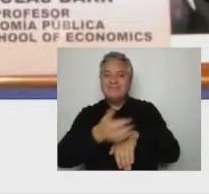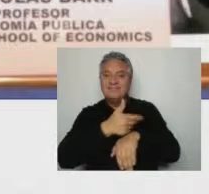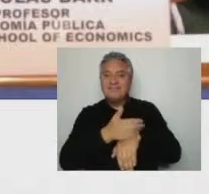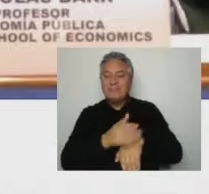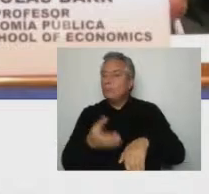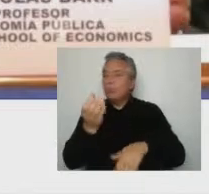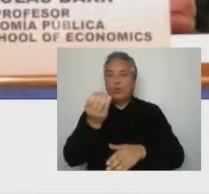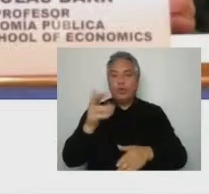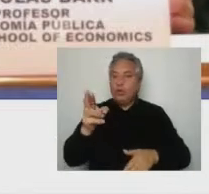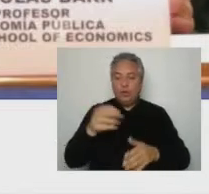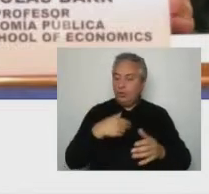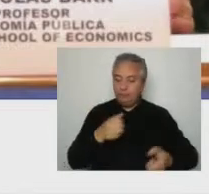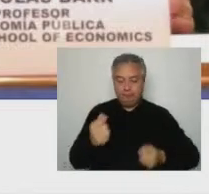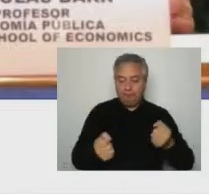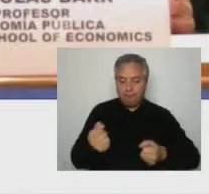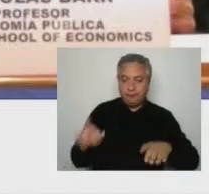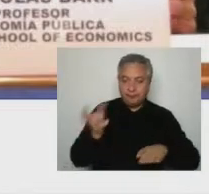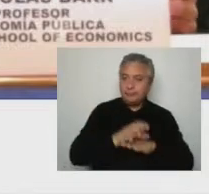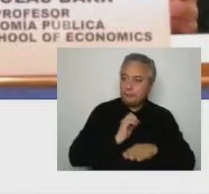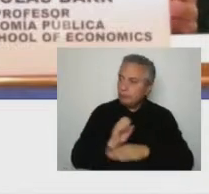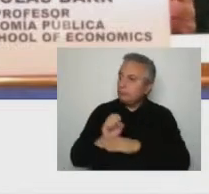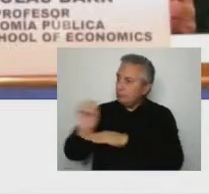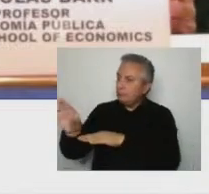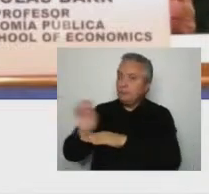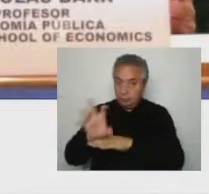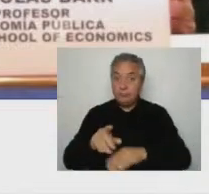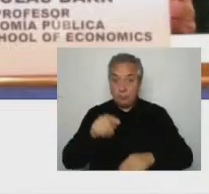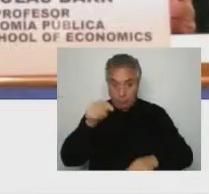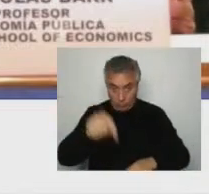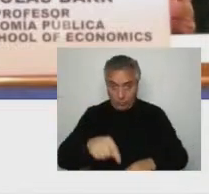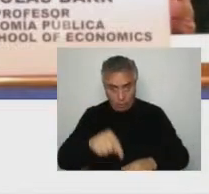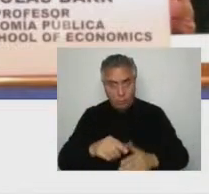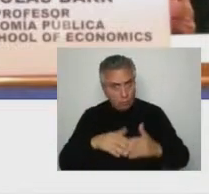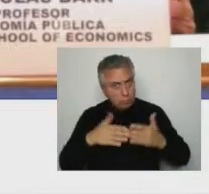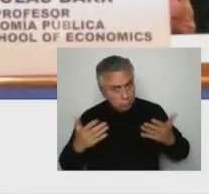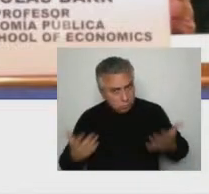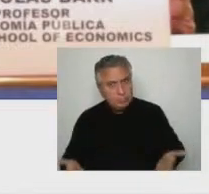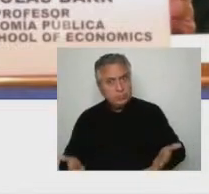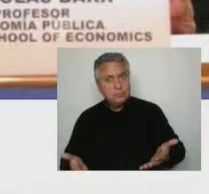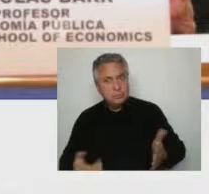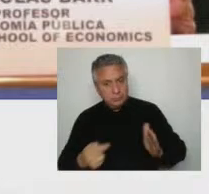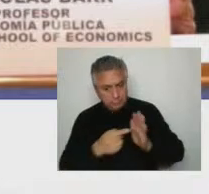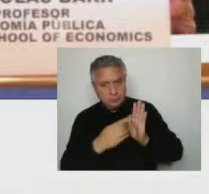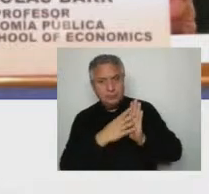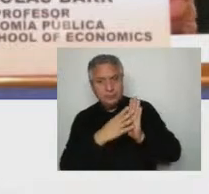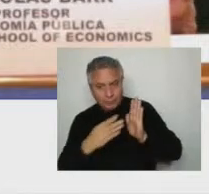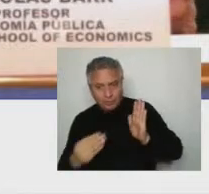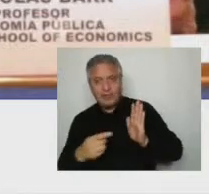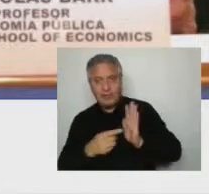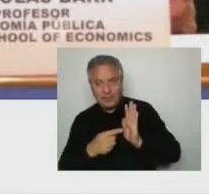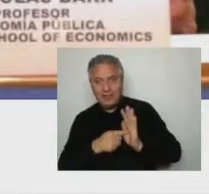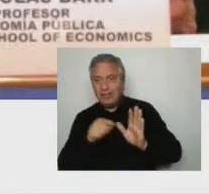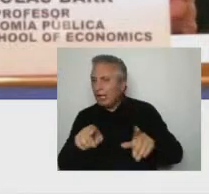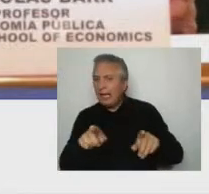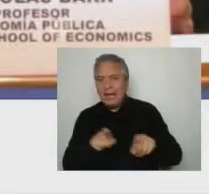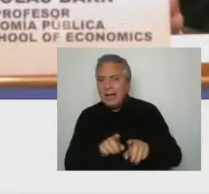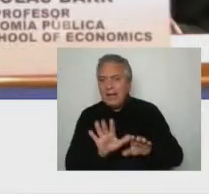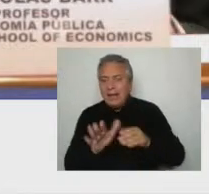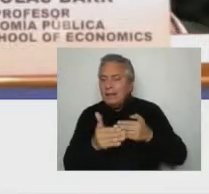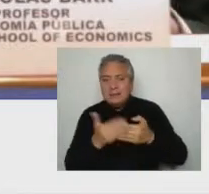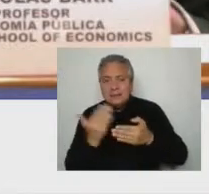similarly start from a simple model, but you've got to go on from that simple model to recognize